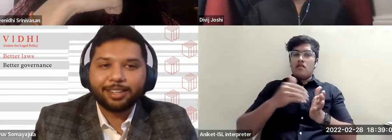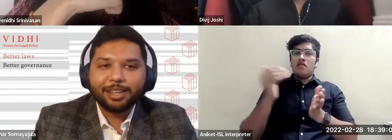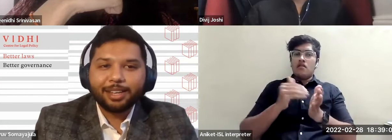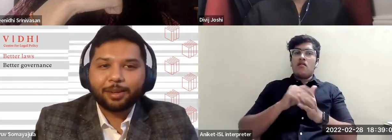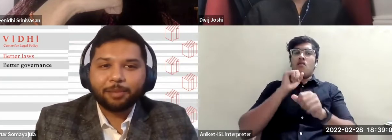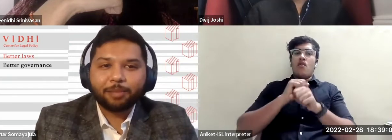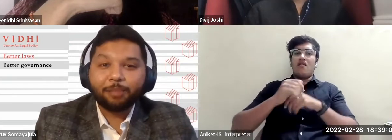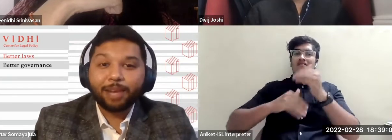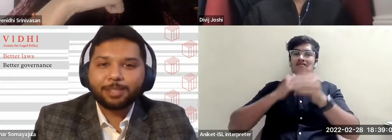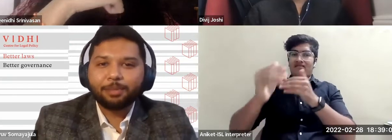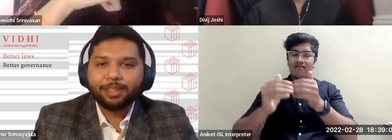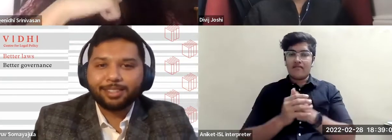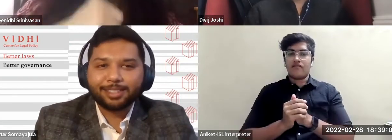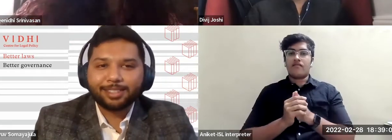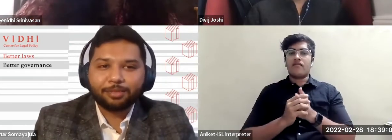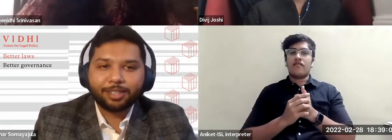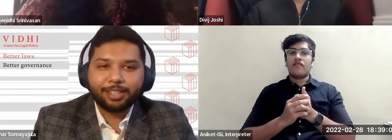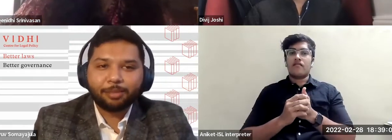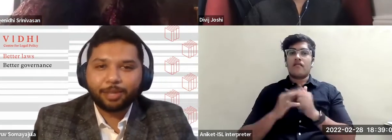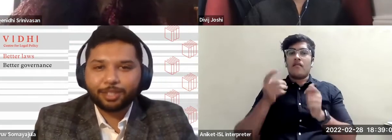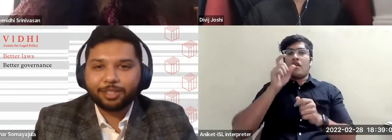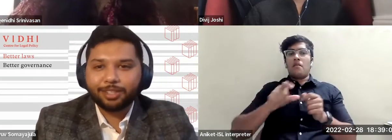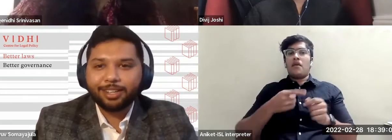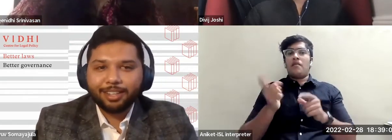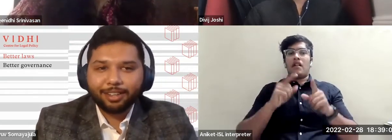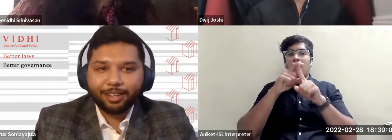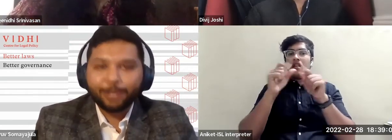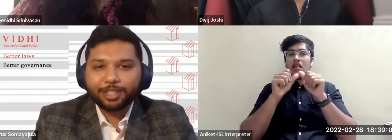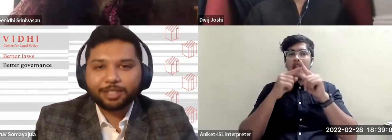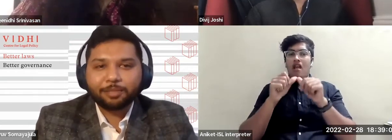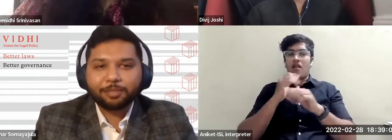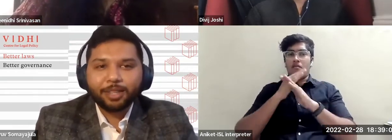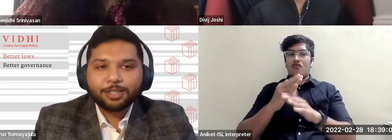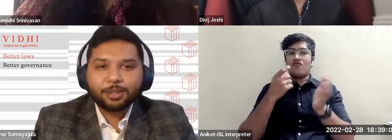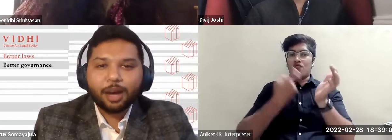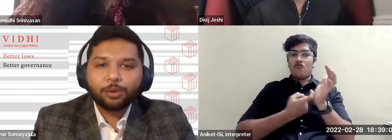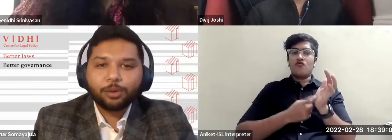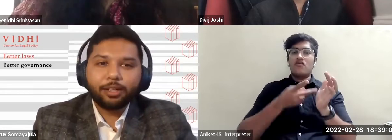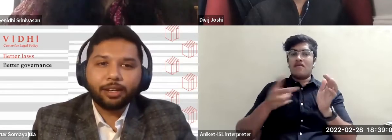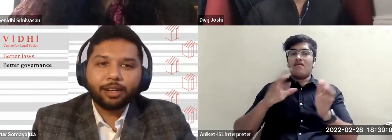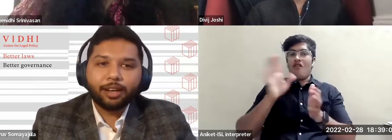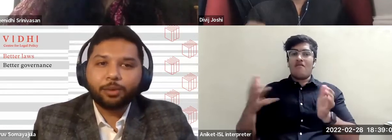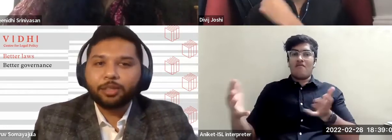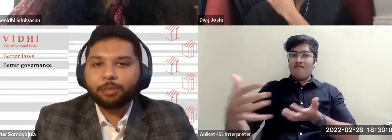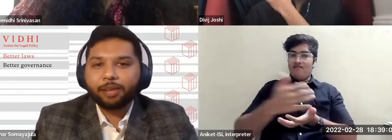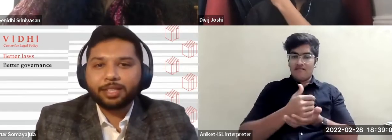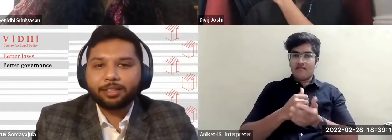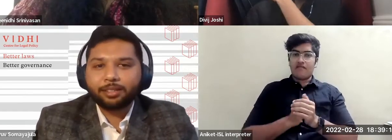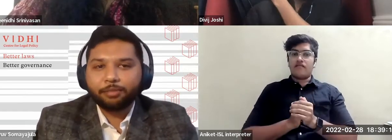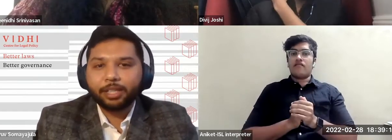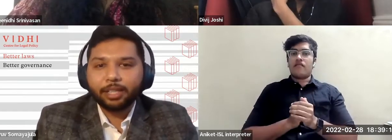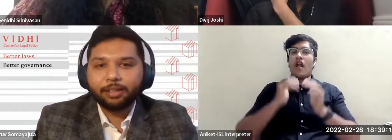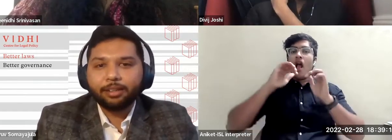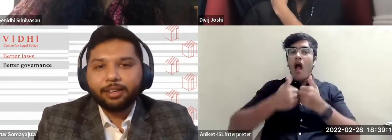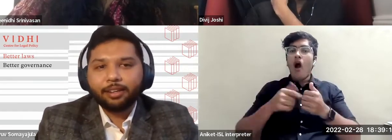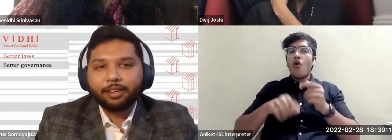regarding compliance burdens of data protection regulation. So how could the private sector